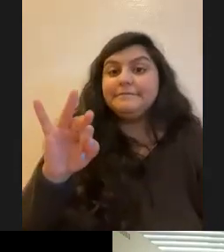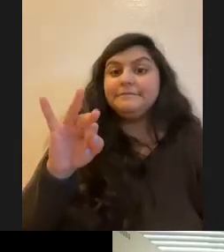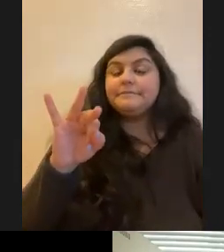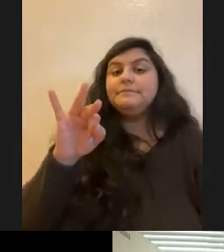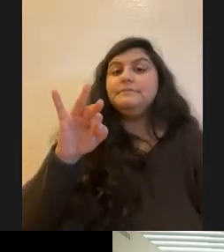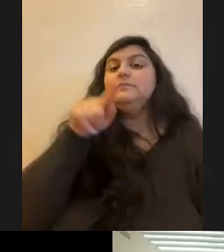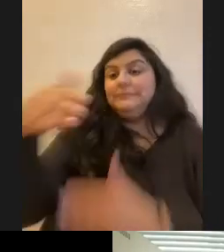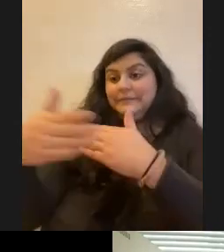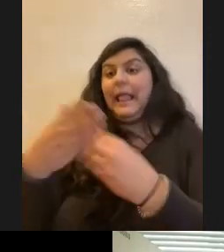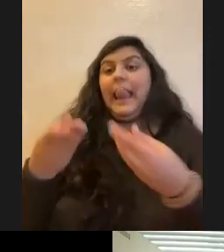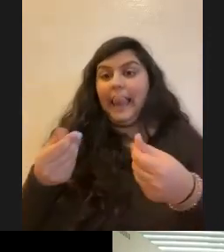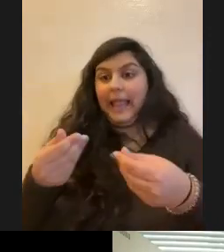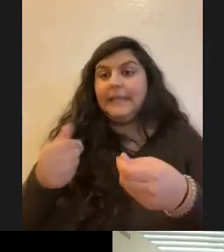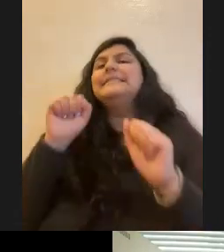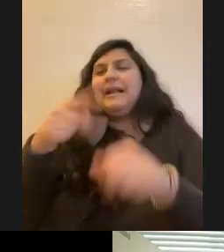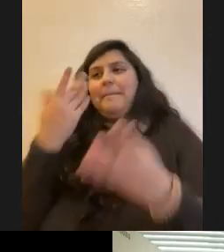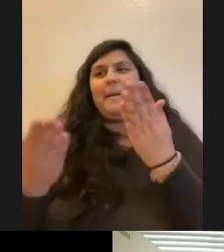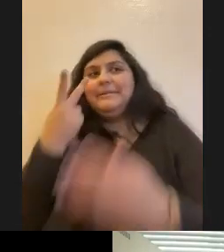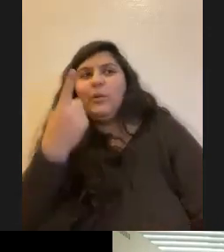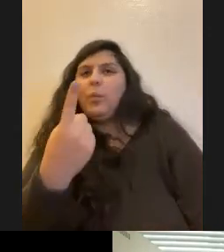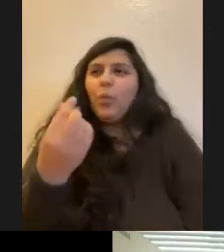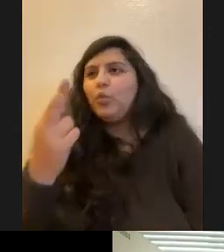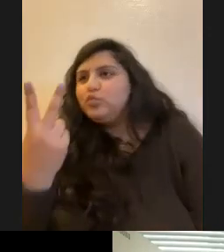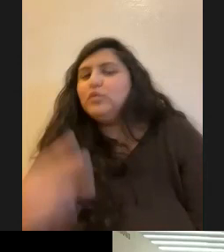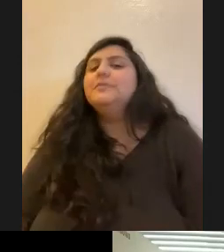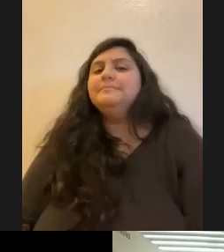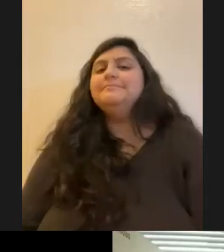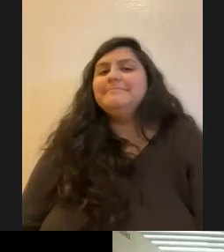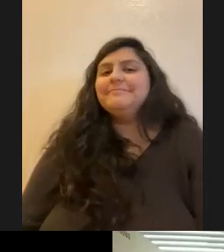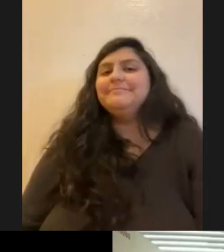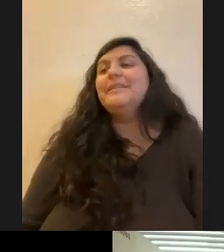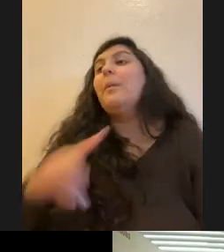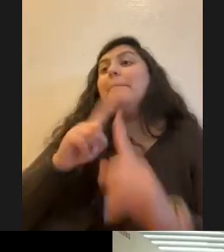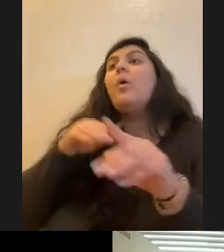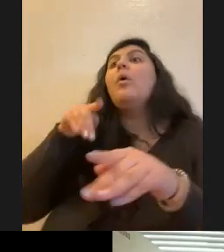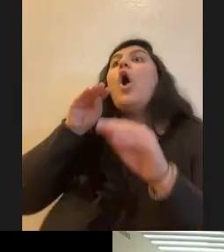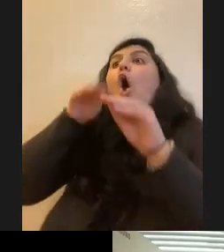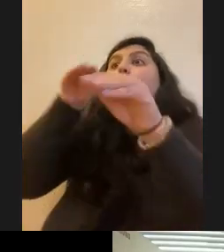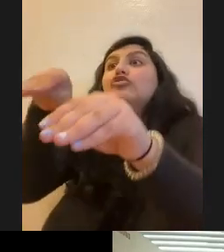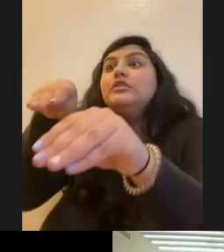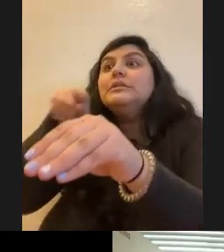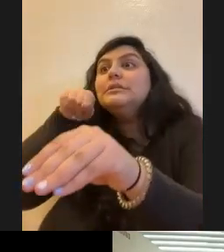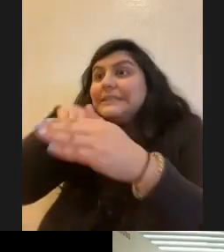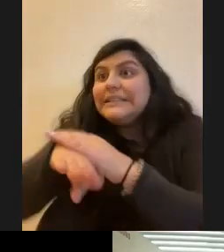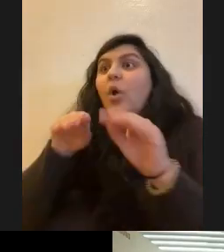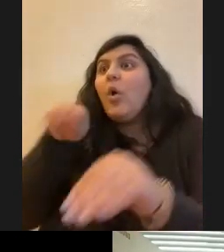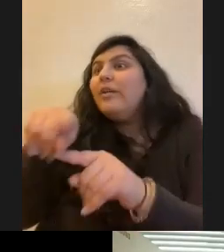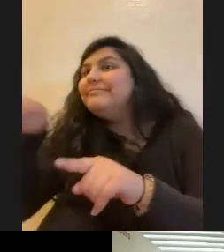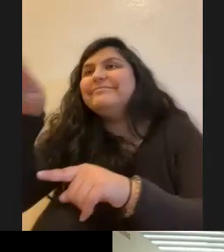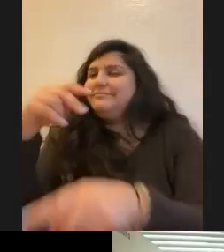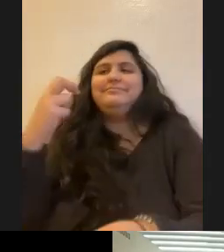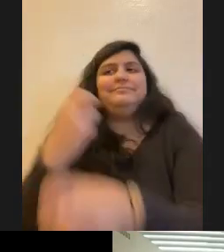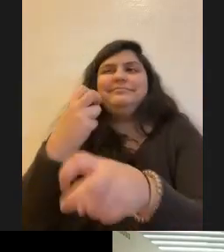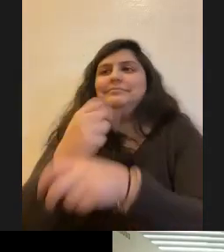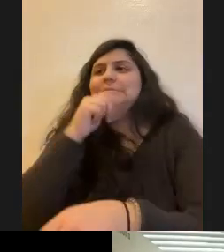land, you can probably spot a couple of them. But Cool. when we're like out at sea, it's usually much less common to see